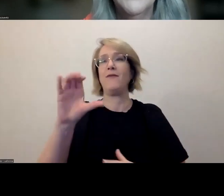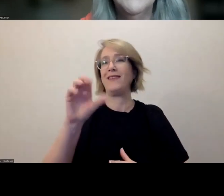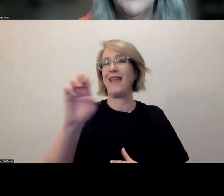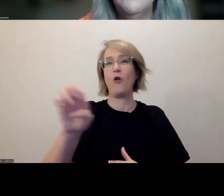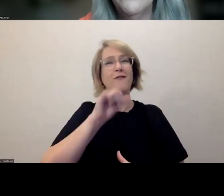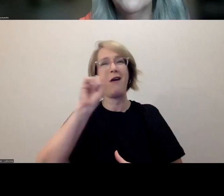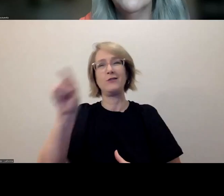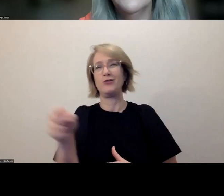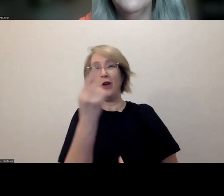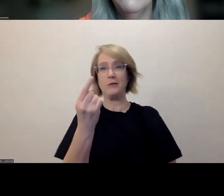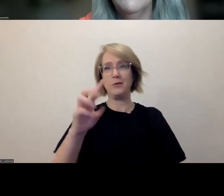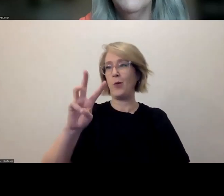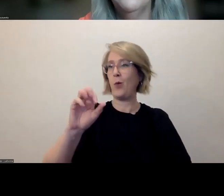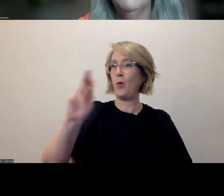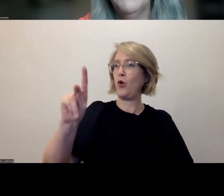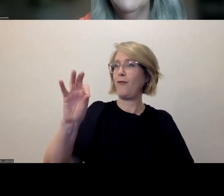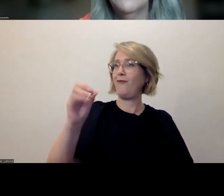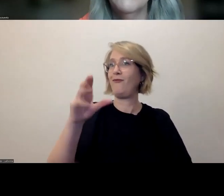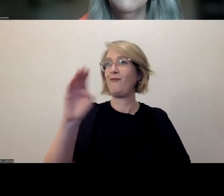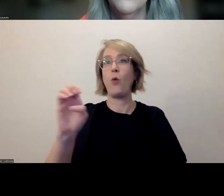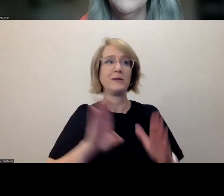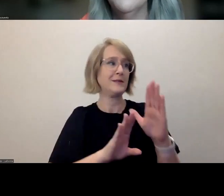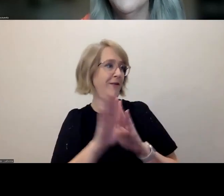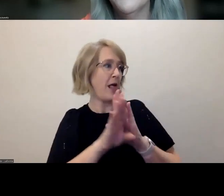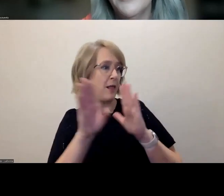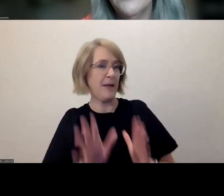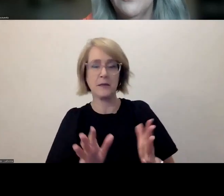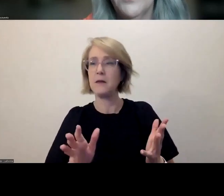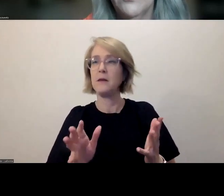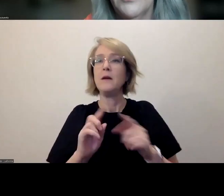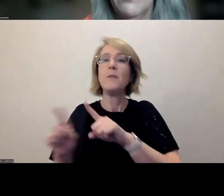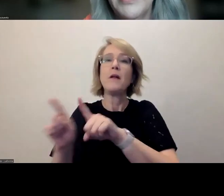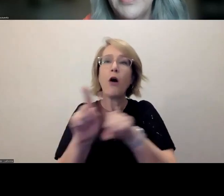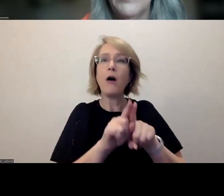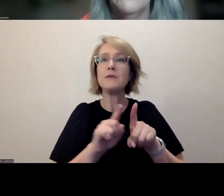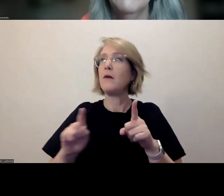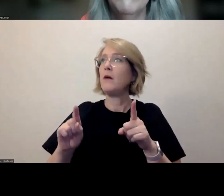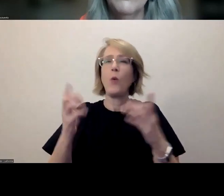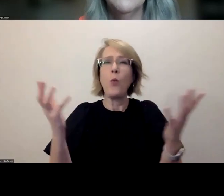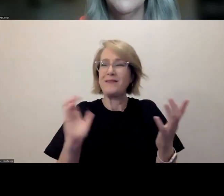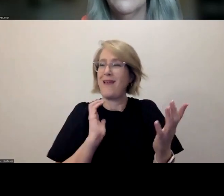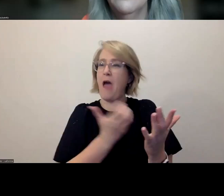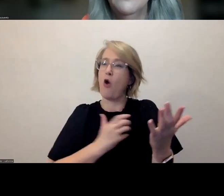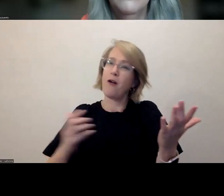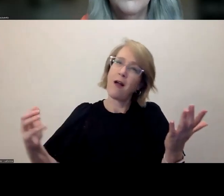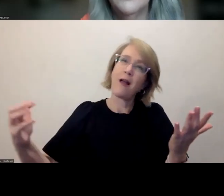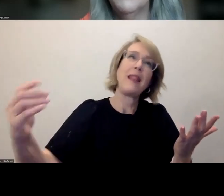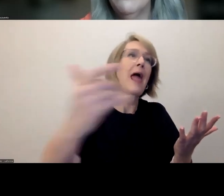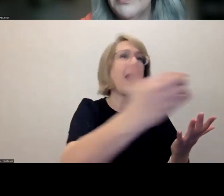development. Another noted that we should be considering what is the collective skill set we need rather than focusing